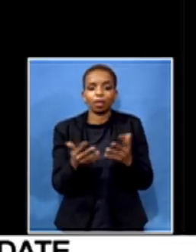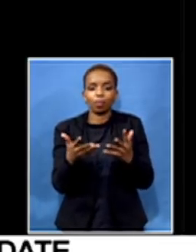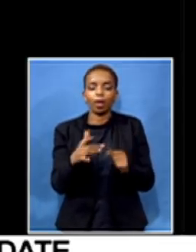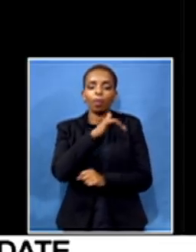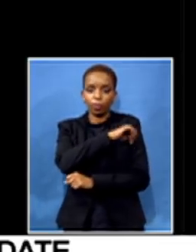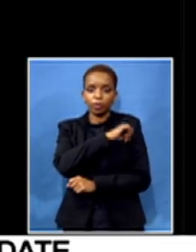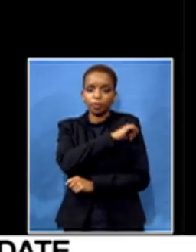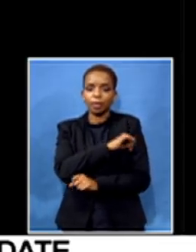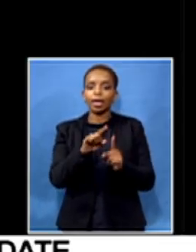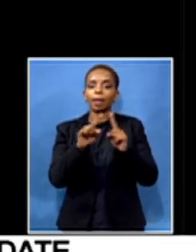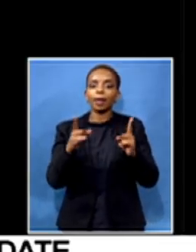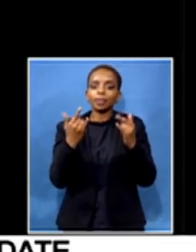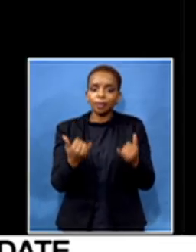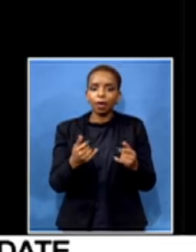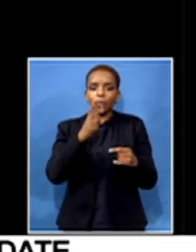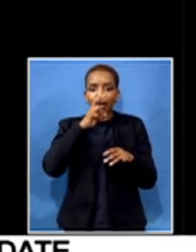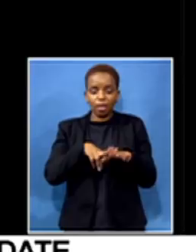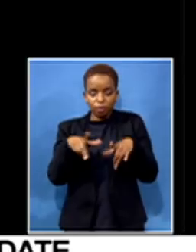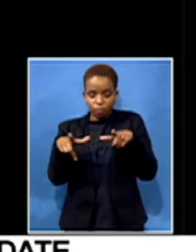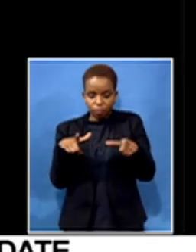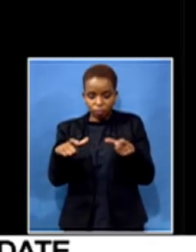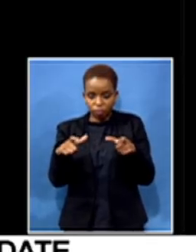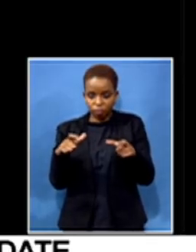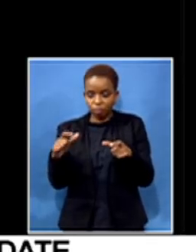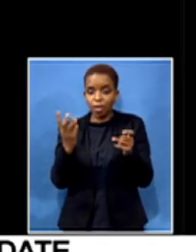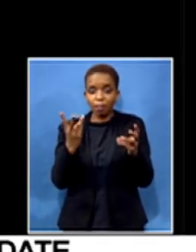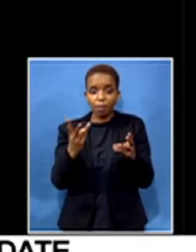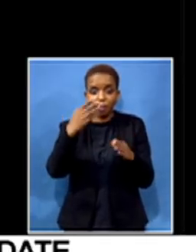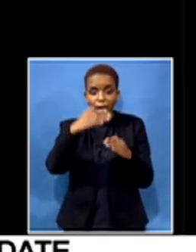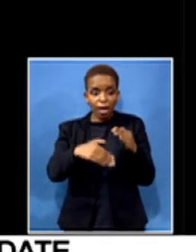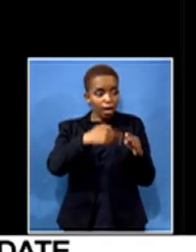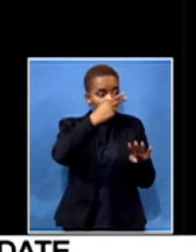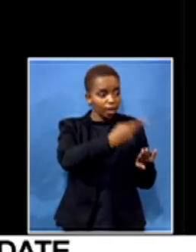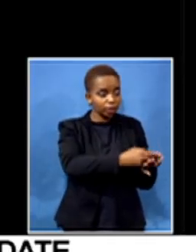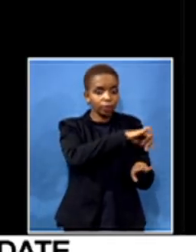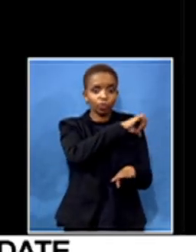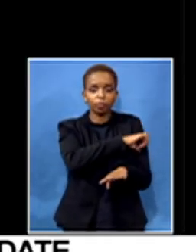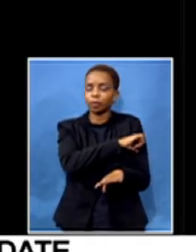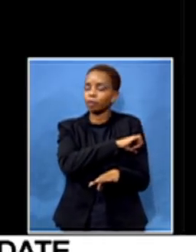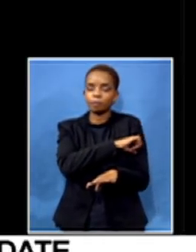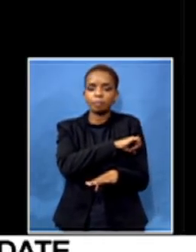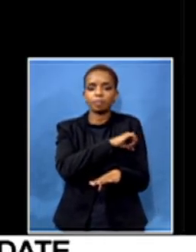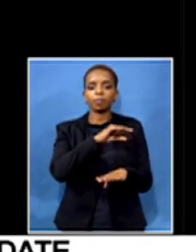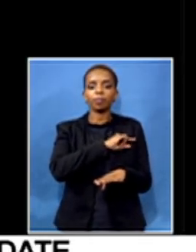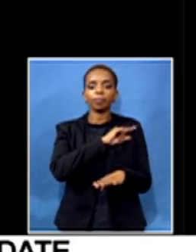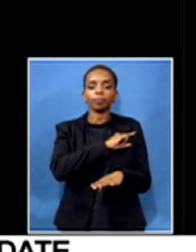rate at which people are landing in the hospital, because that's what will actually reduce